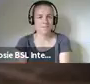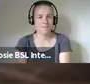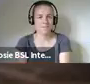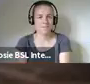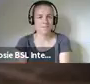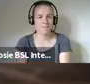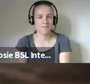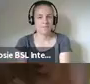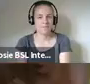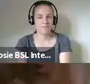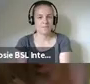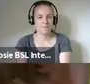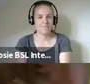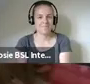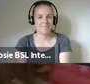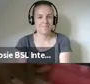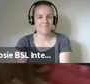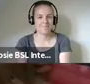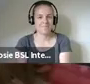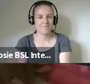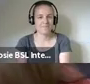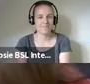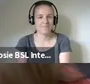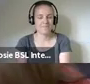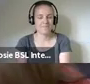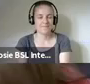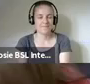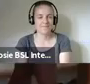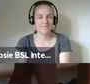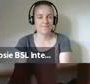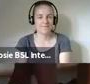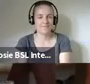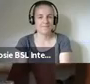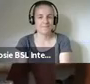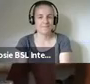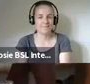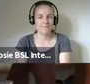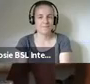and using real-world objects to stimulate learning.